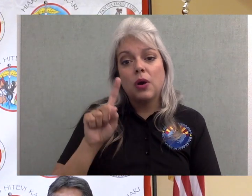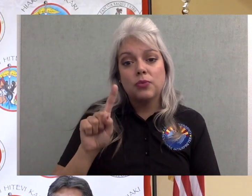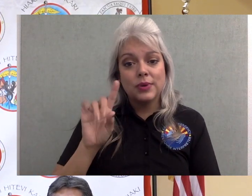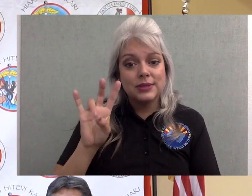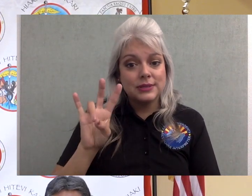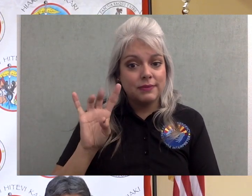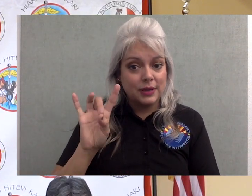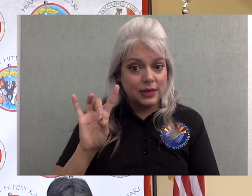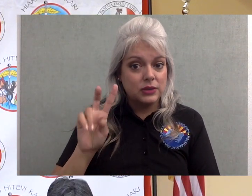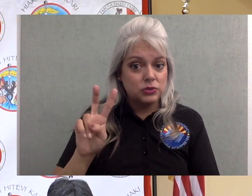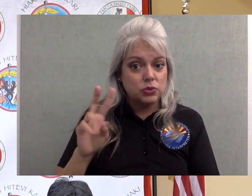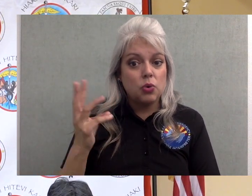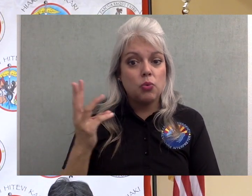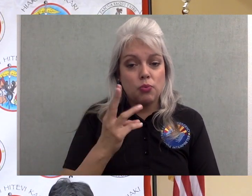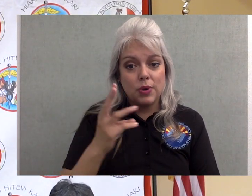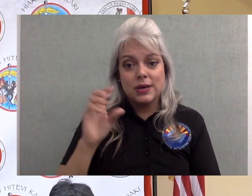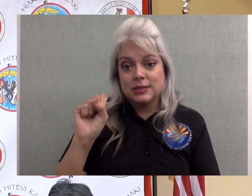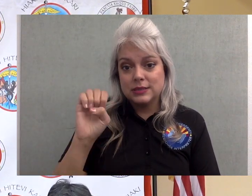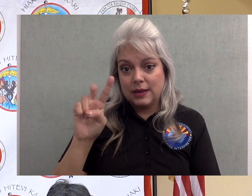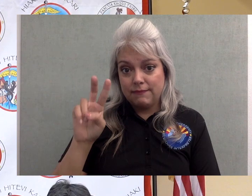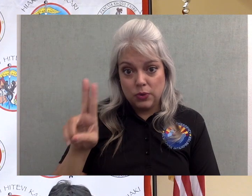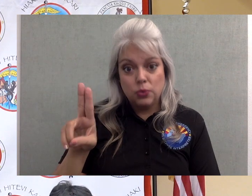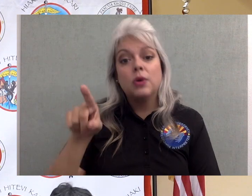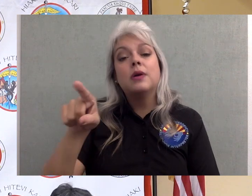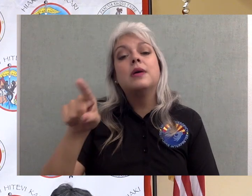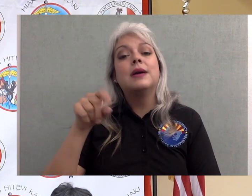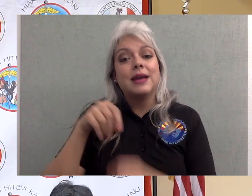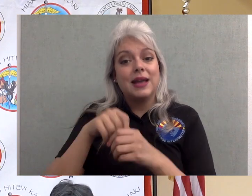11782 West Cebu in Marana.